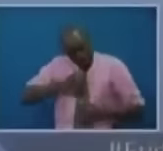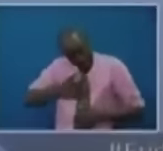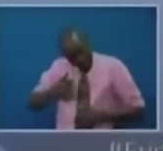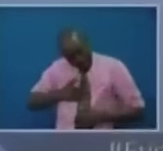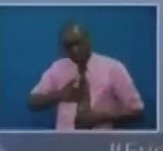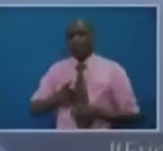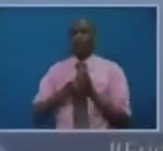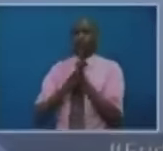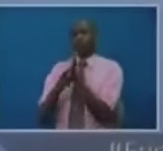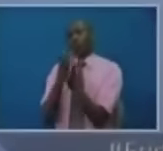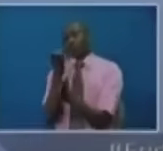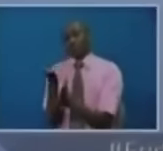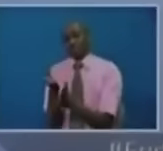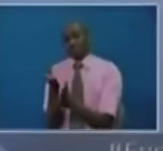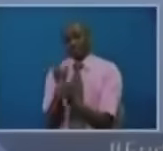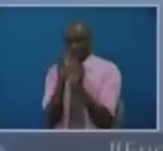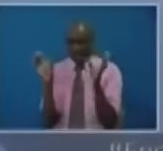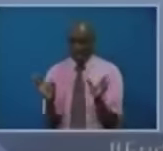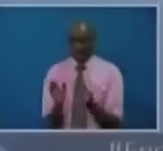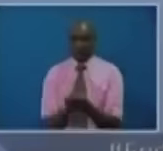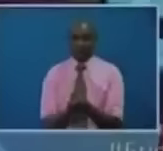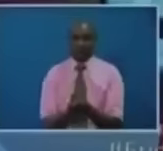bring it up.